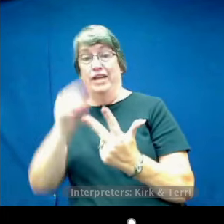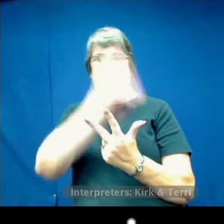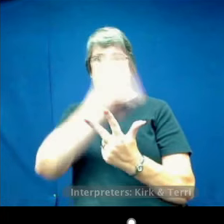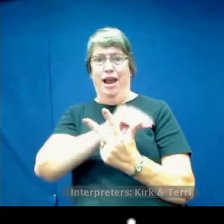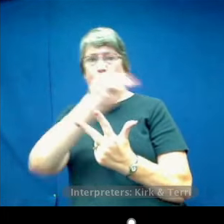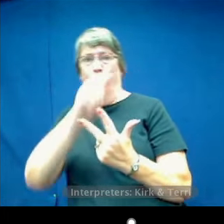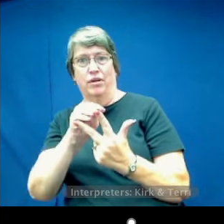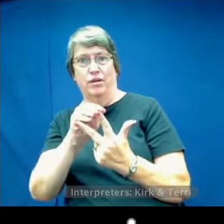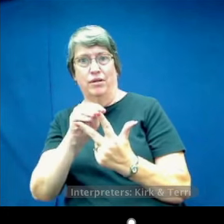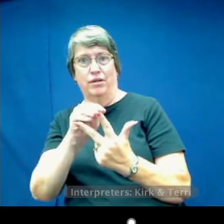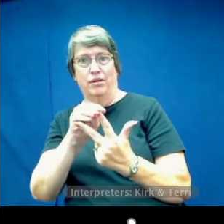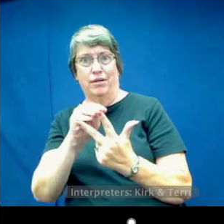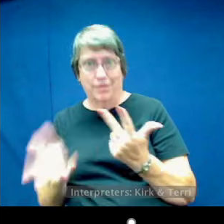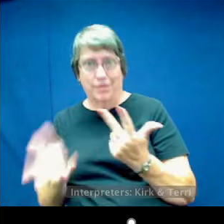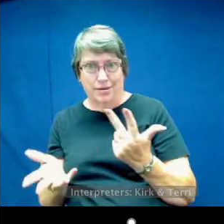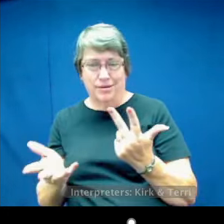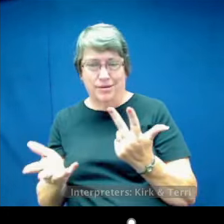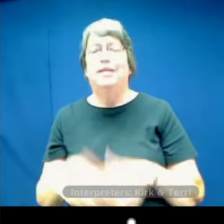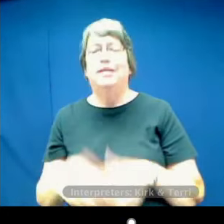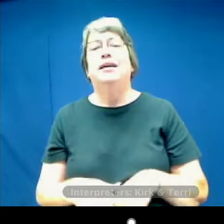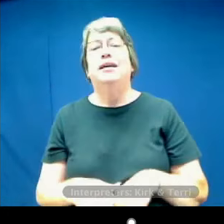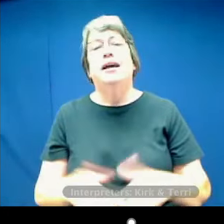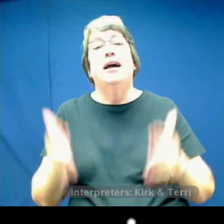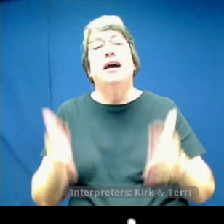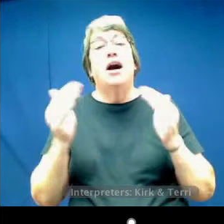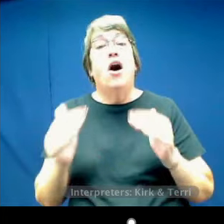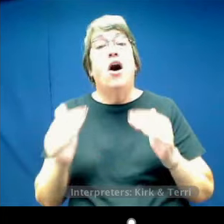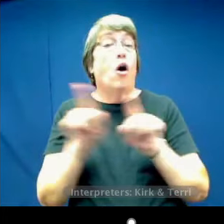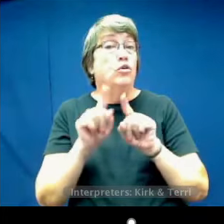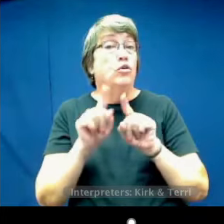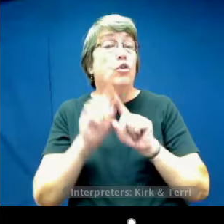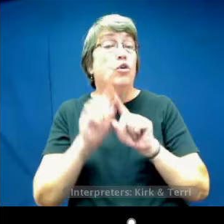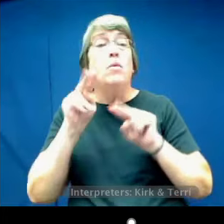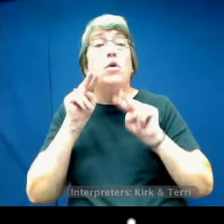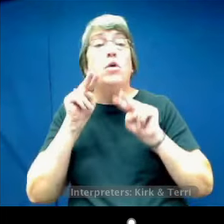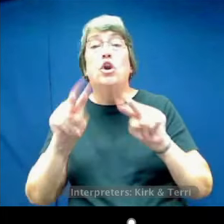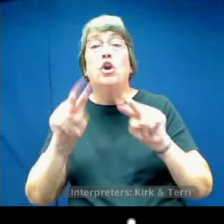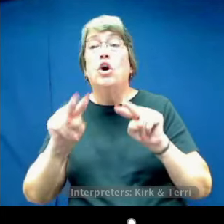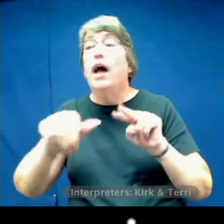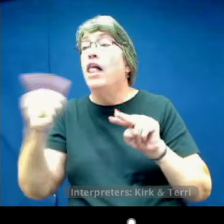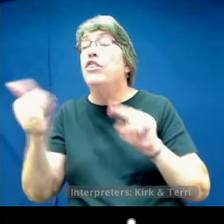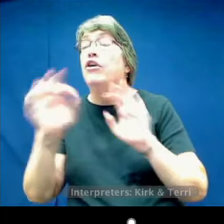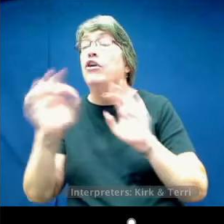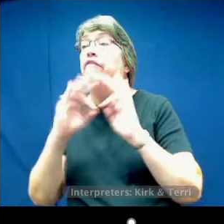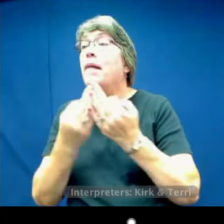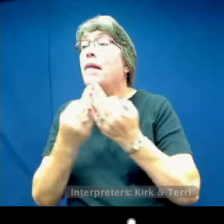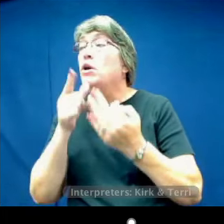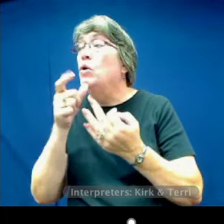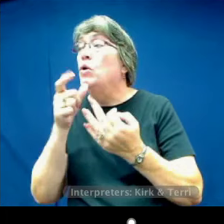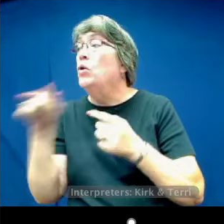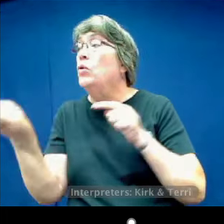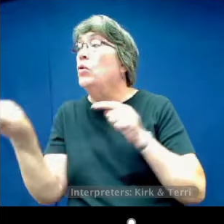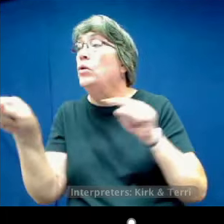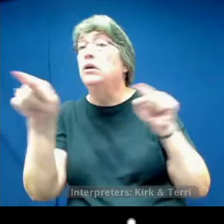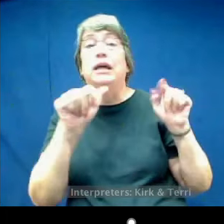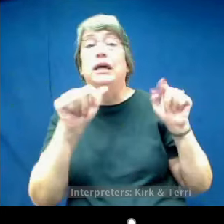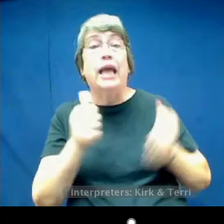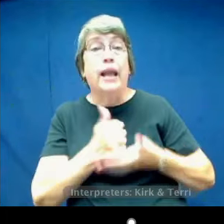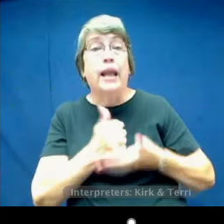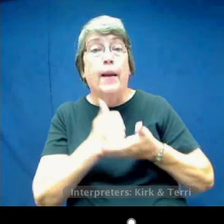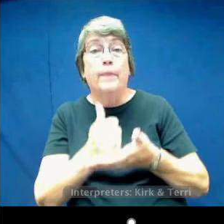So they also look at relatives and if there's extended family that can help. They look at employment